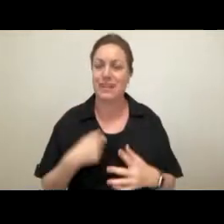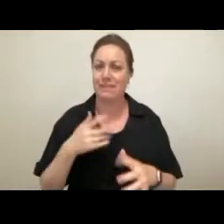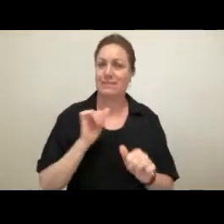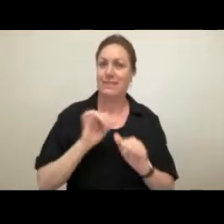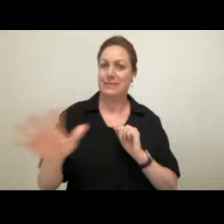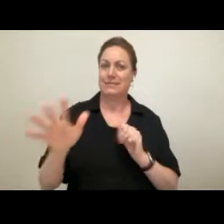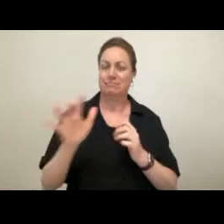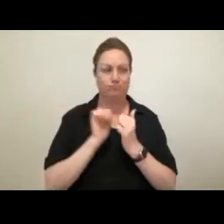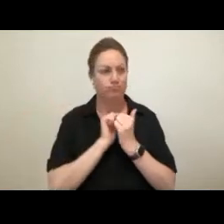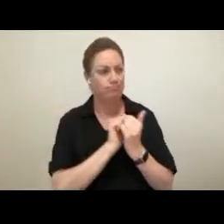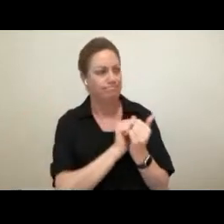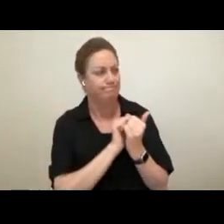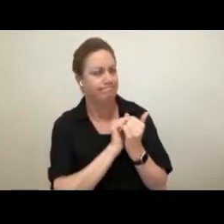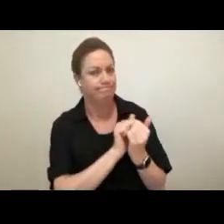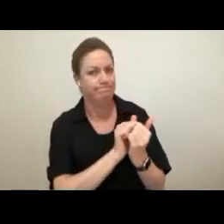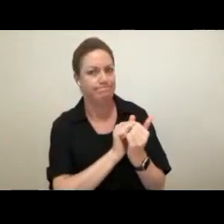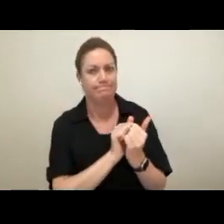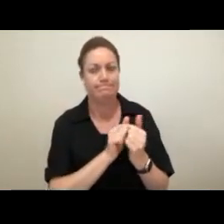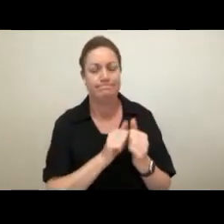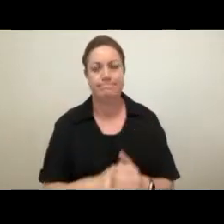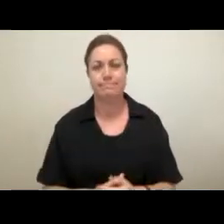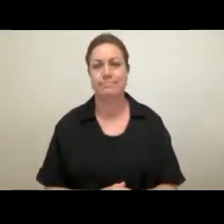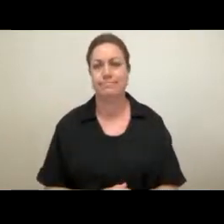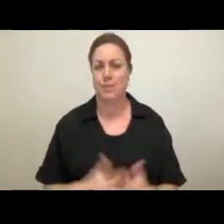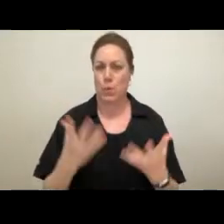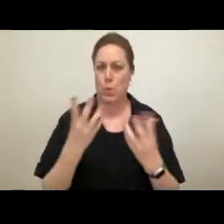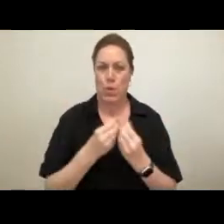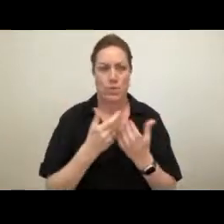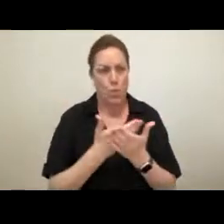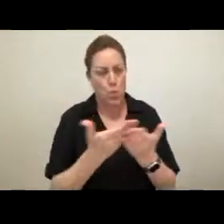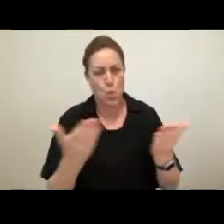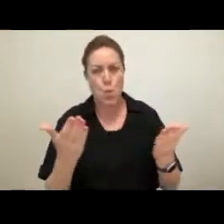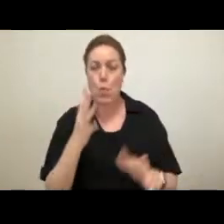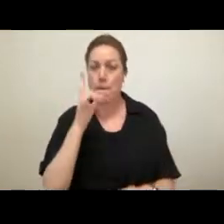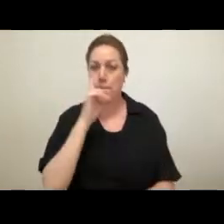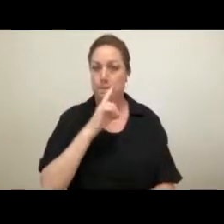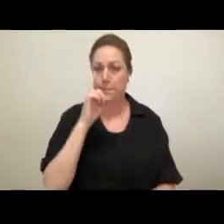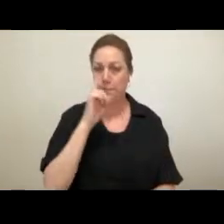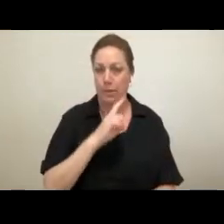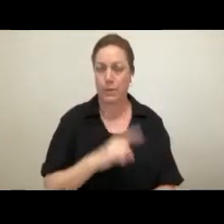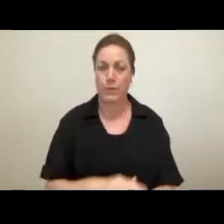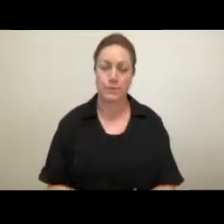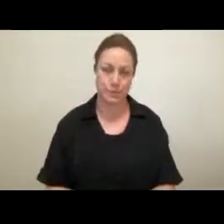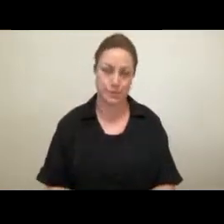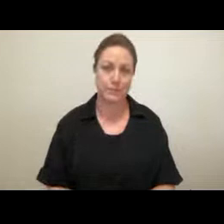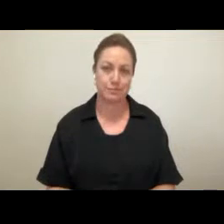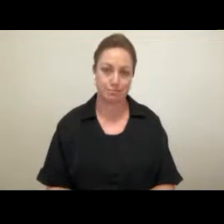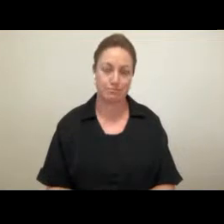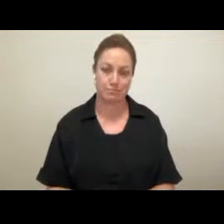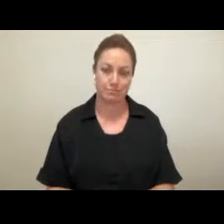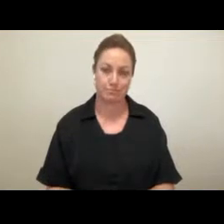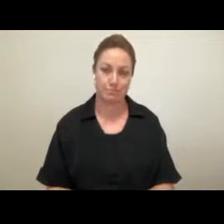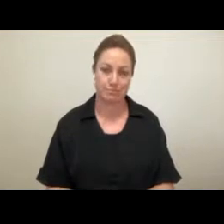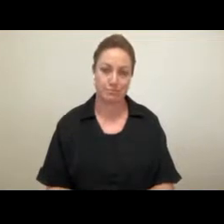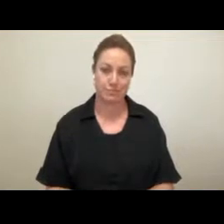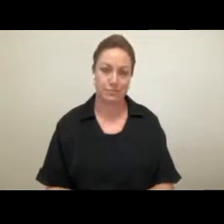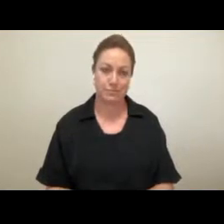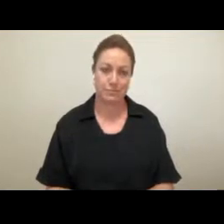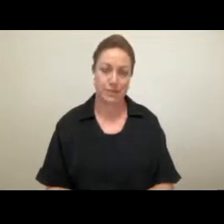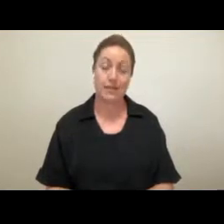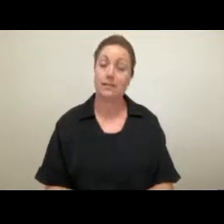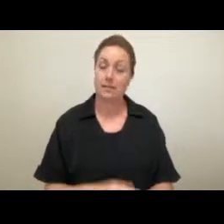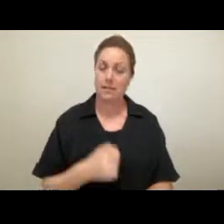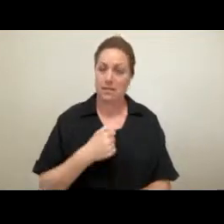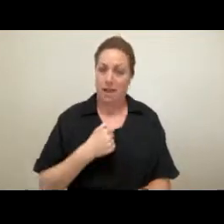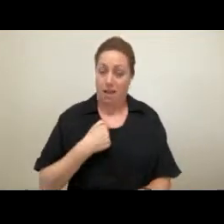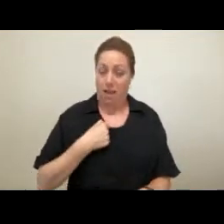collaborate with you all. And look, just as by way of a quick introduction, my name is Angela Jeffrey. I am the Project Director